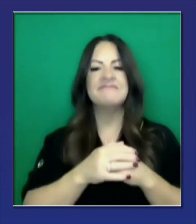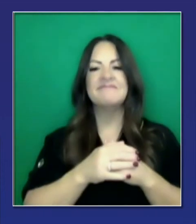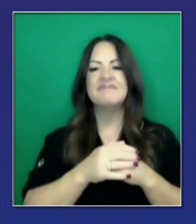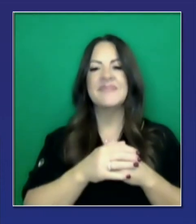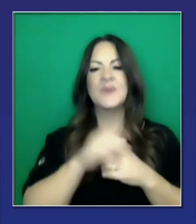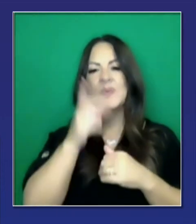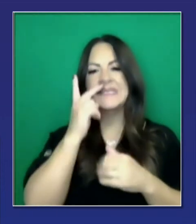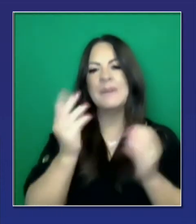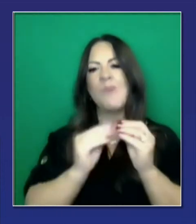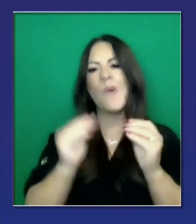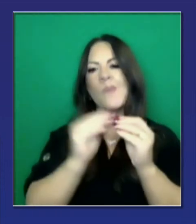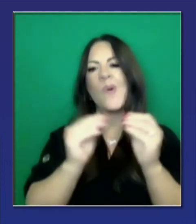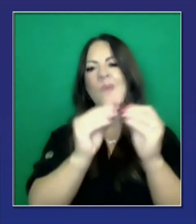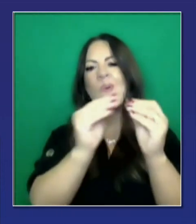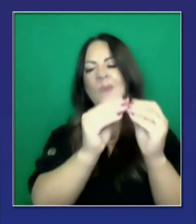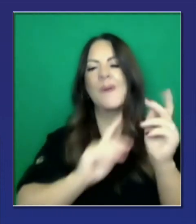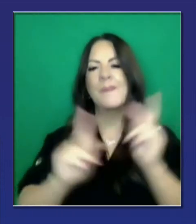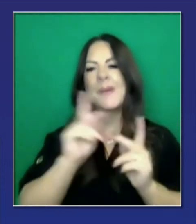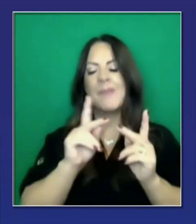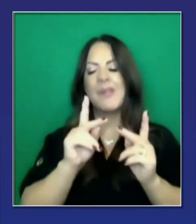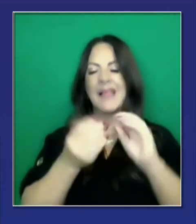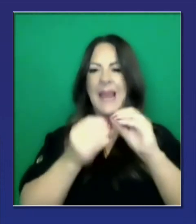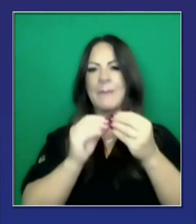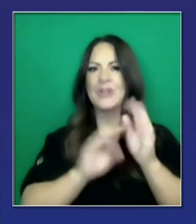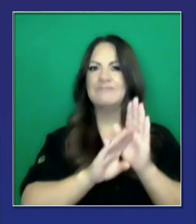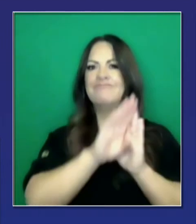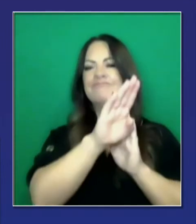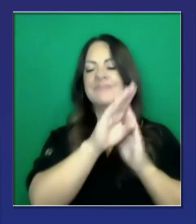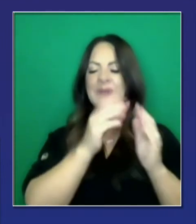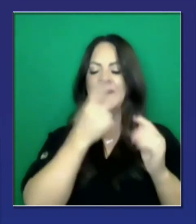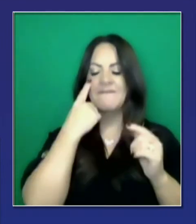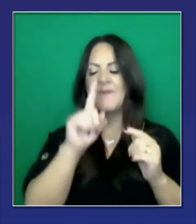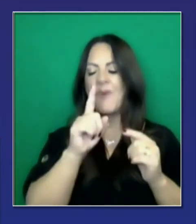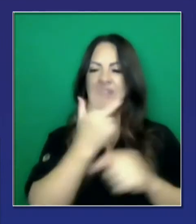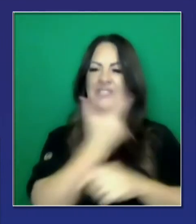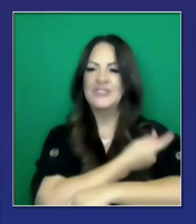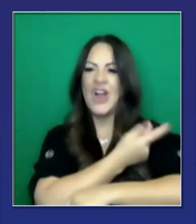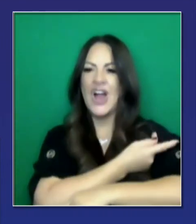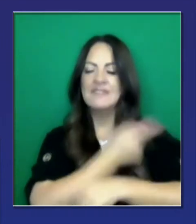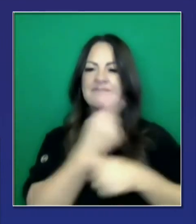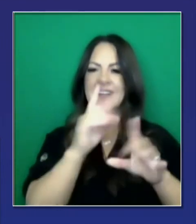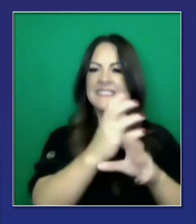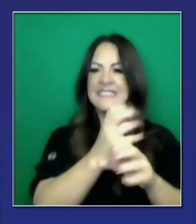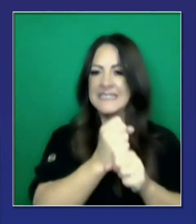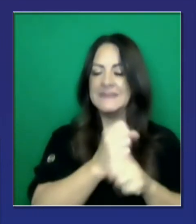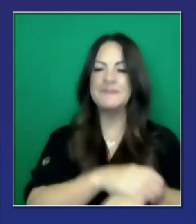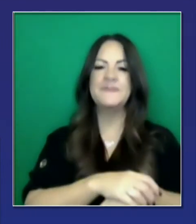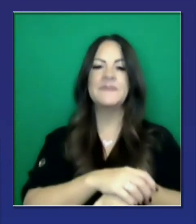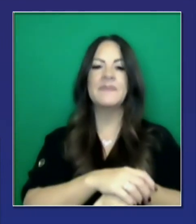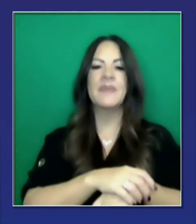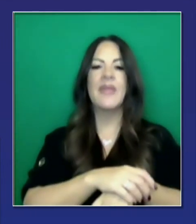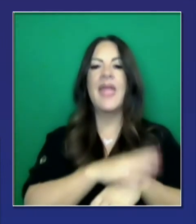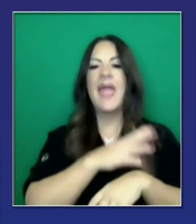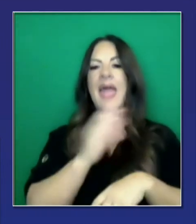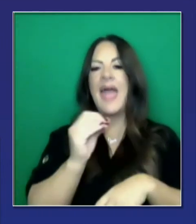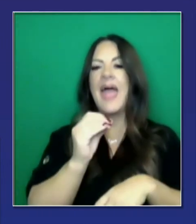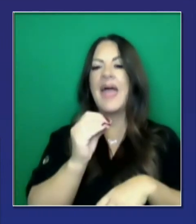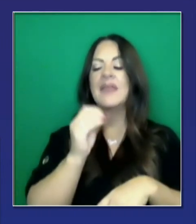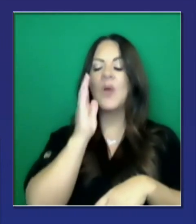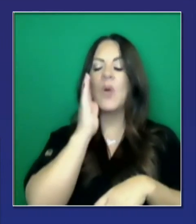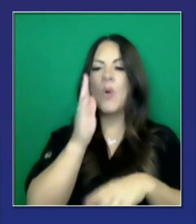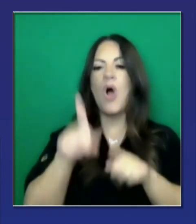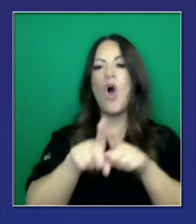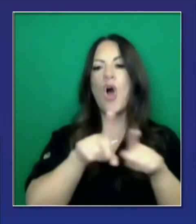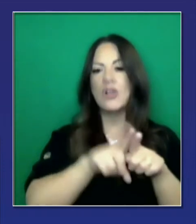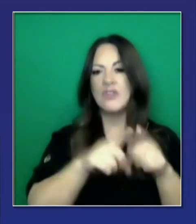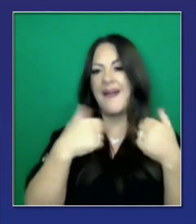we're going to start seeing more in that space. Speaking of more, and I'll close with this, and we'll open up to questions. Dr. Galley's with us, of course, here